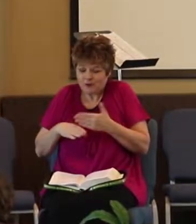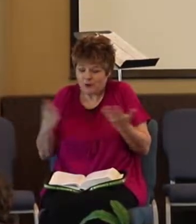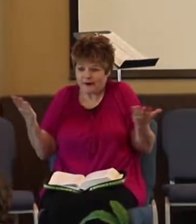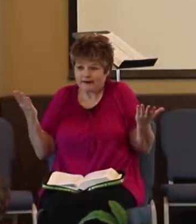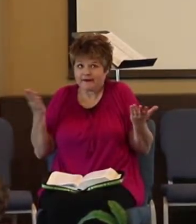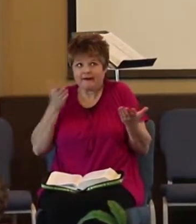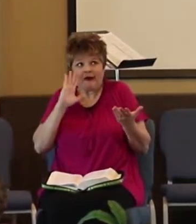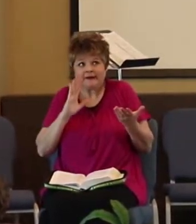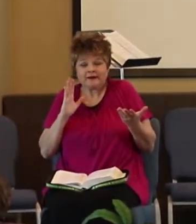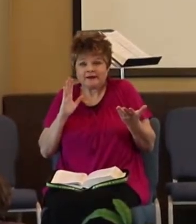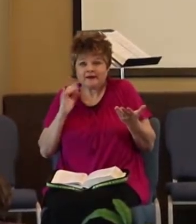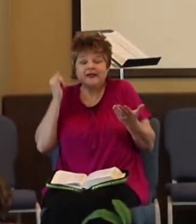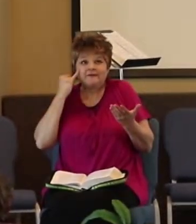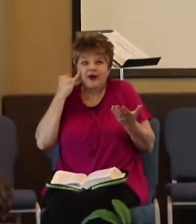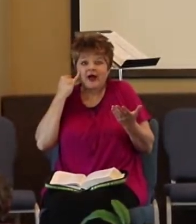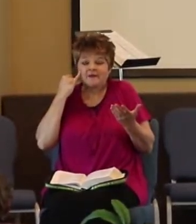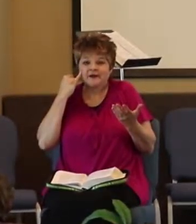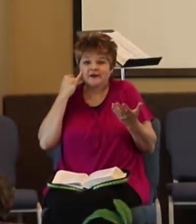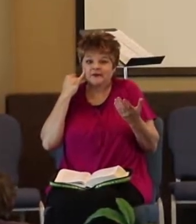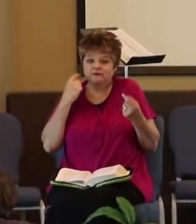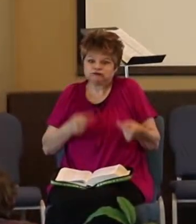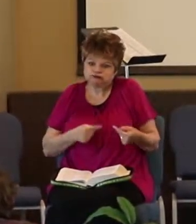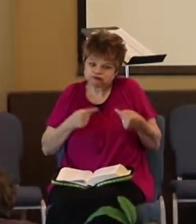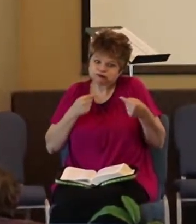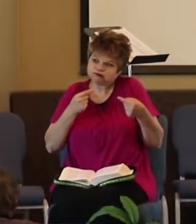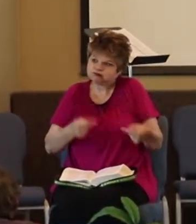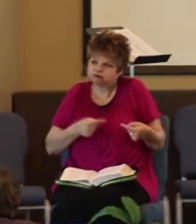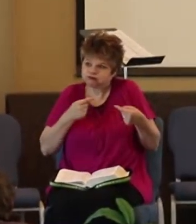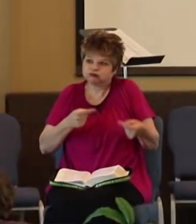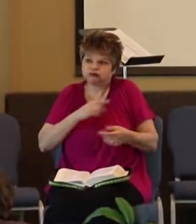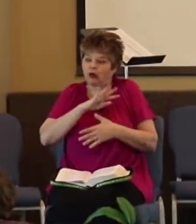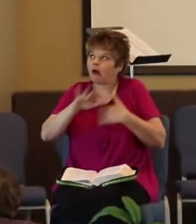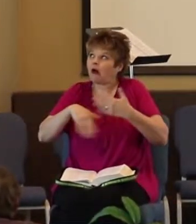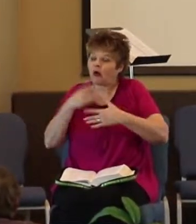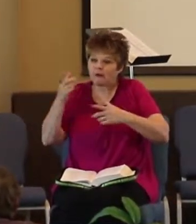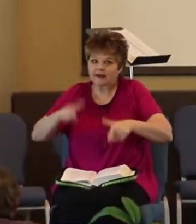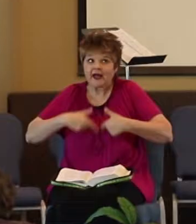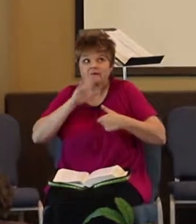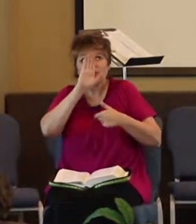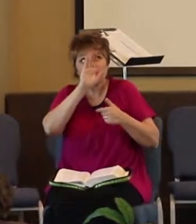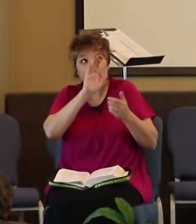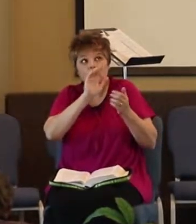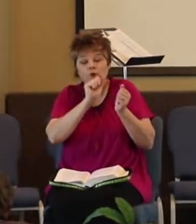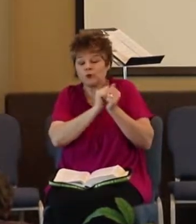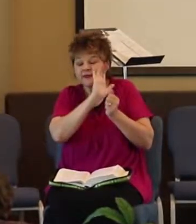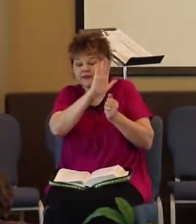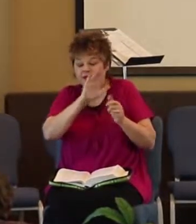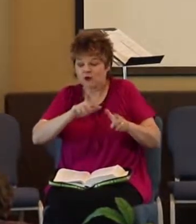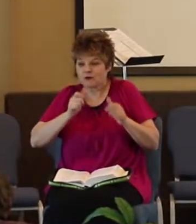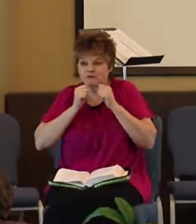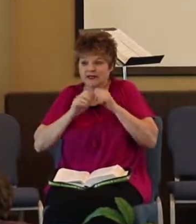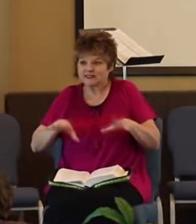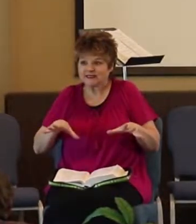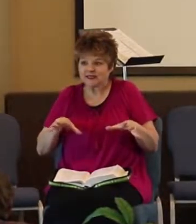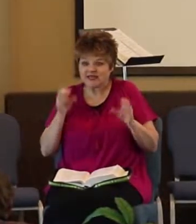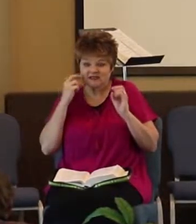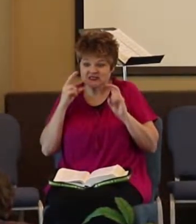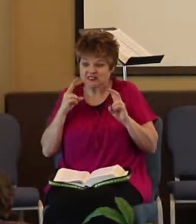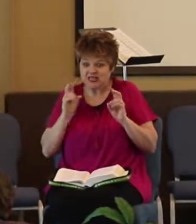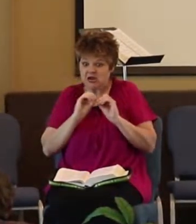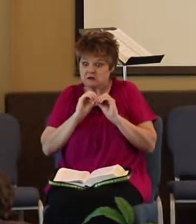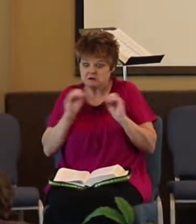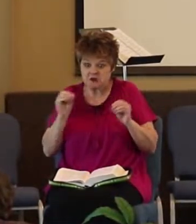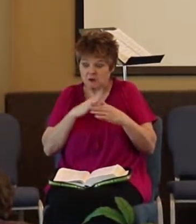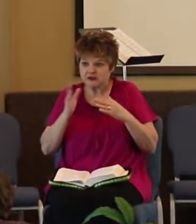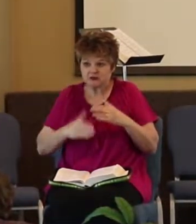born, God, if I'm going to be toiling my whole life with your blessing and not see any results of